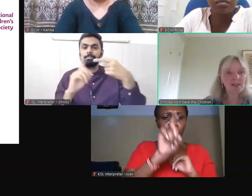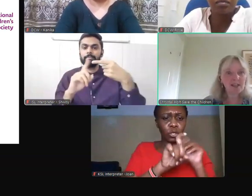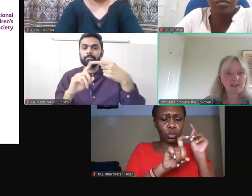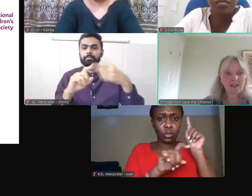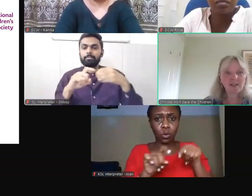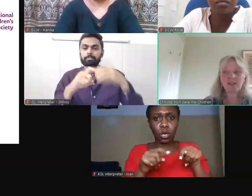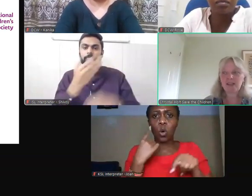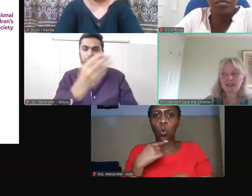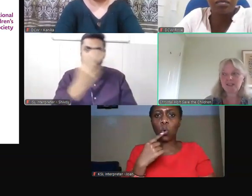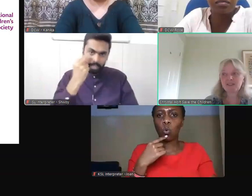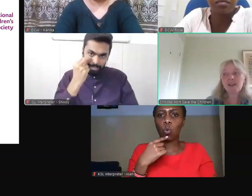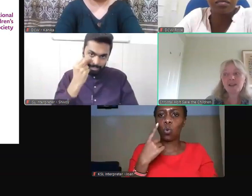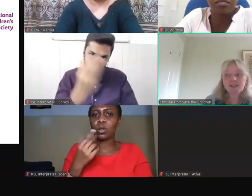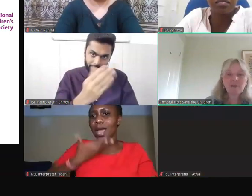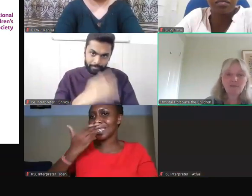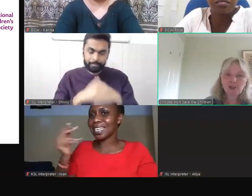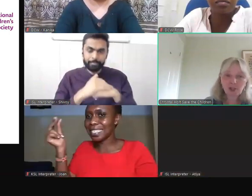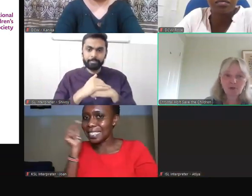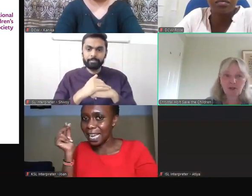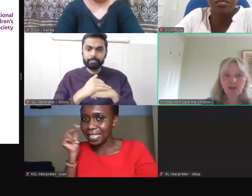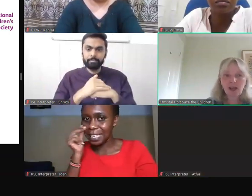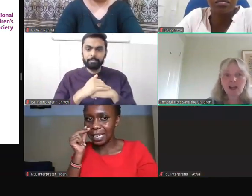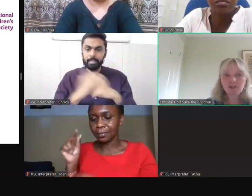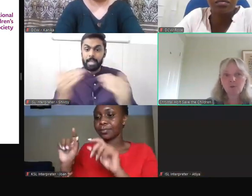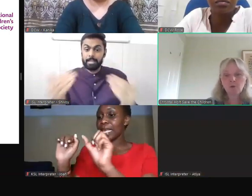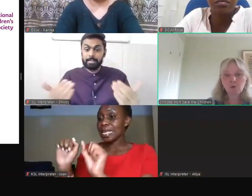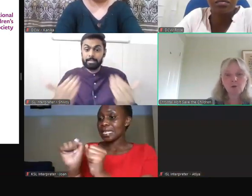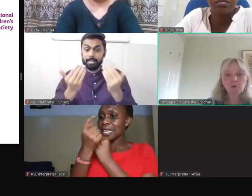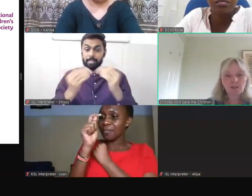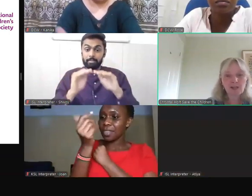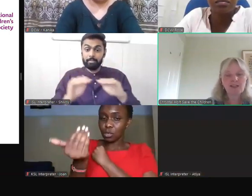going to Kanika, is Save the Children, as